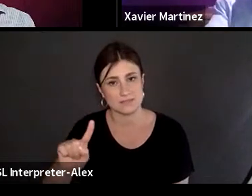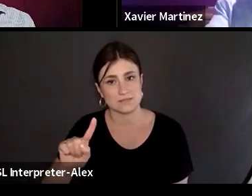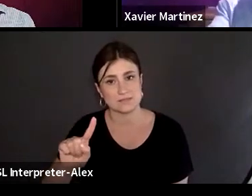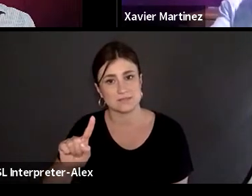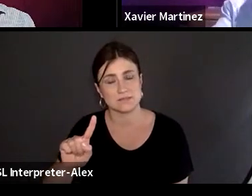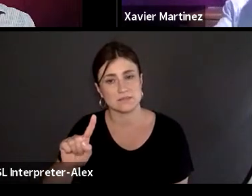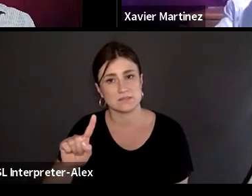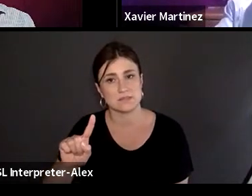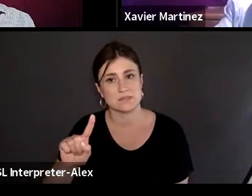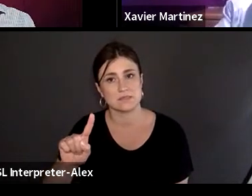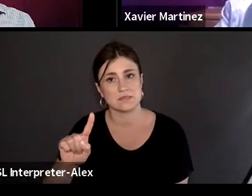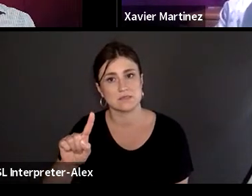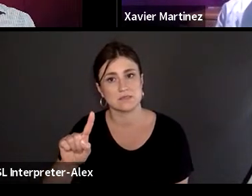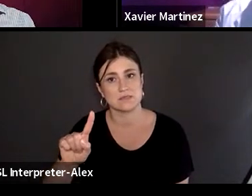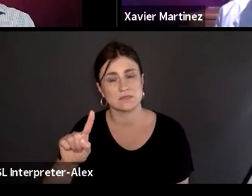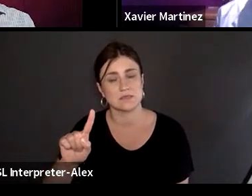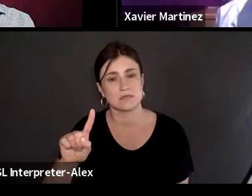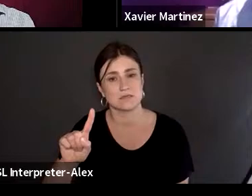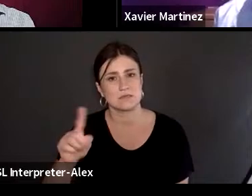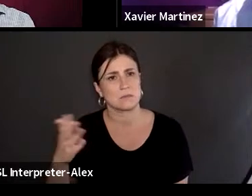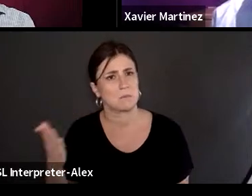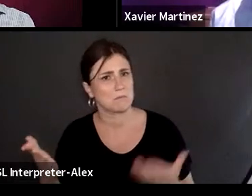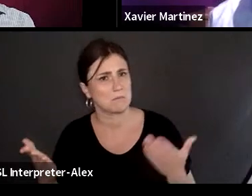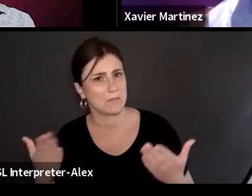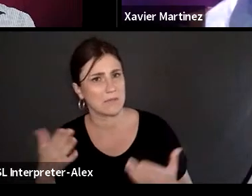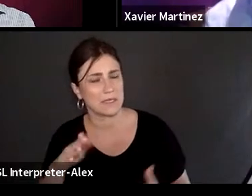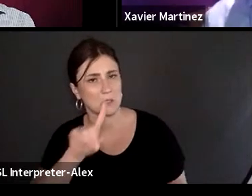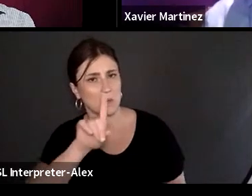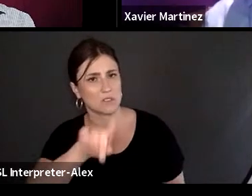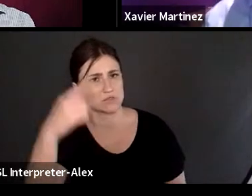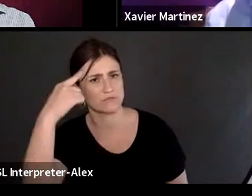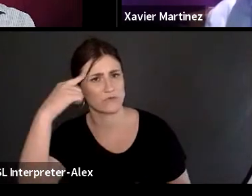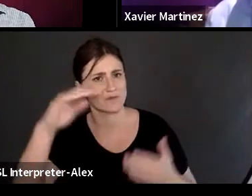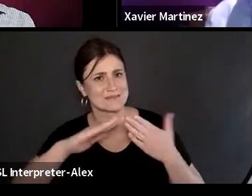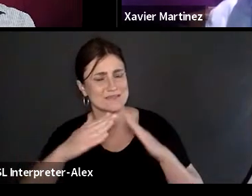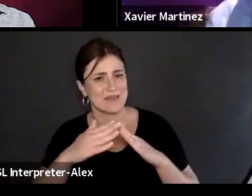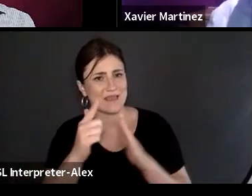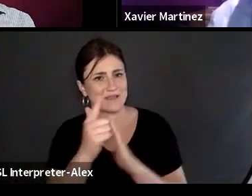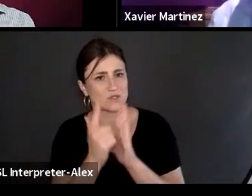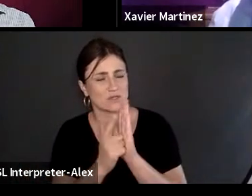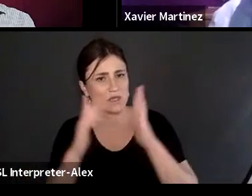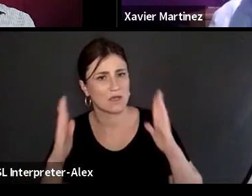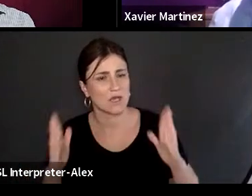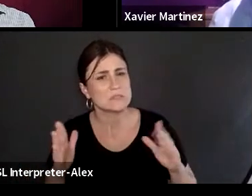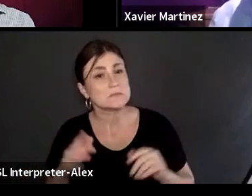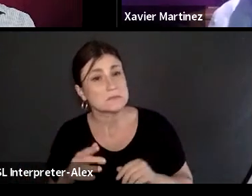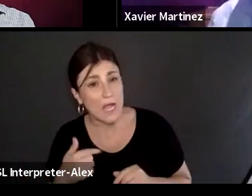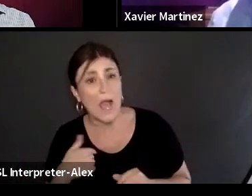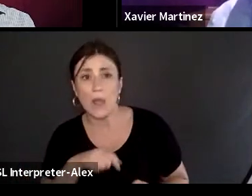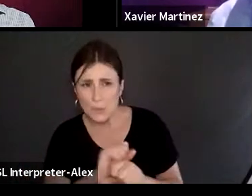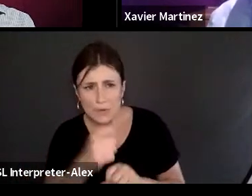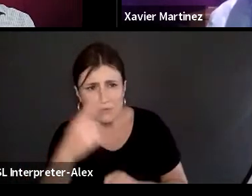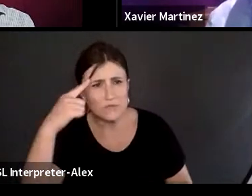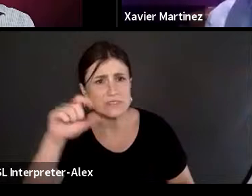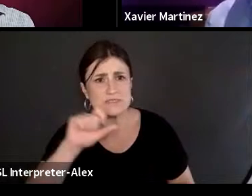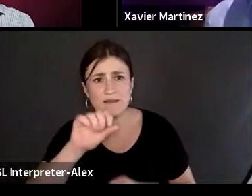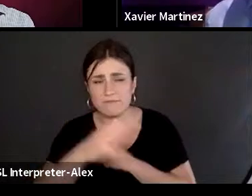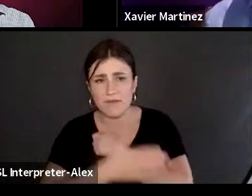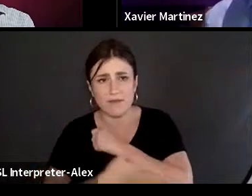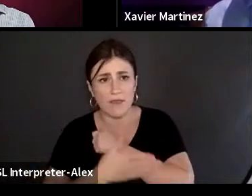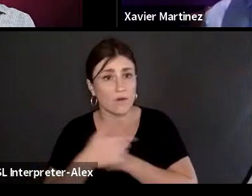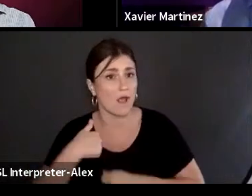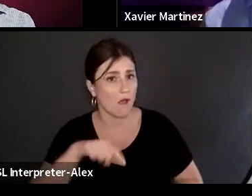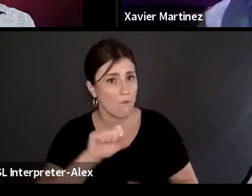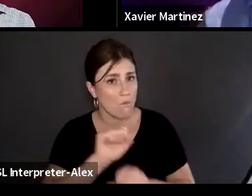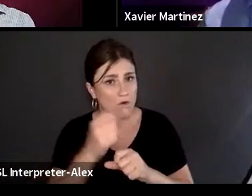Thank you, City Clerk, but my question would be the same thing to City Attorney Noah, in that I do work for Santa Fe County. I do work for the department